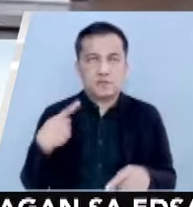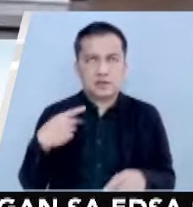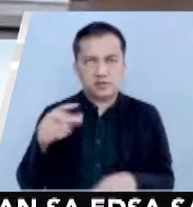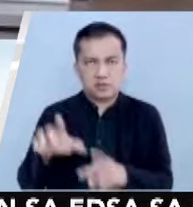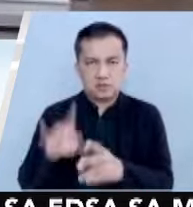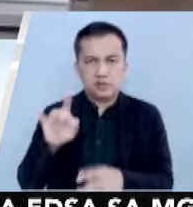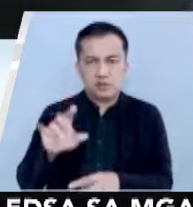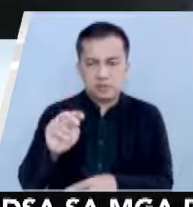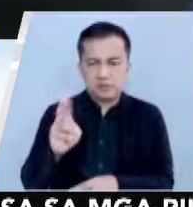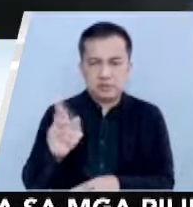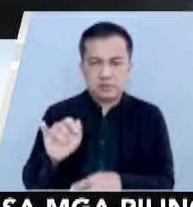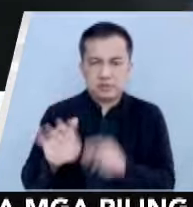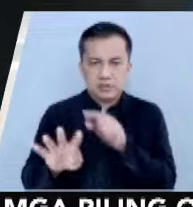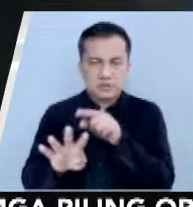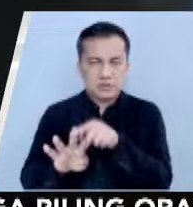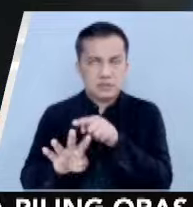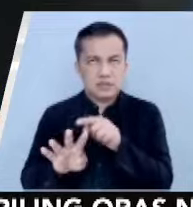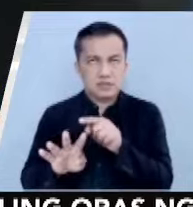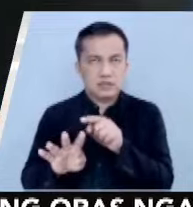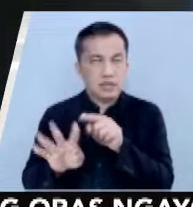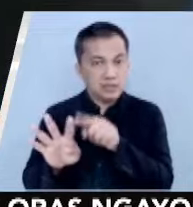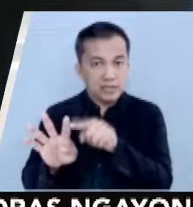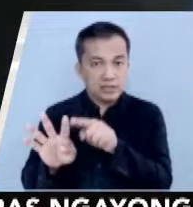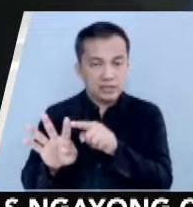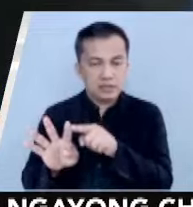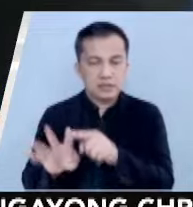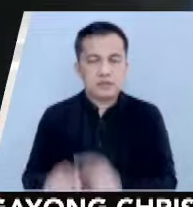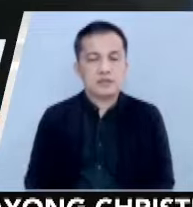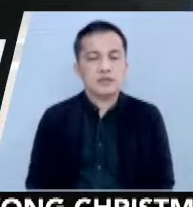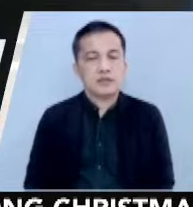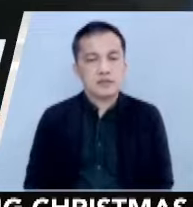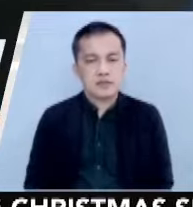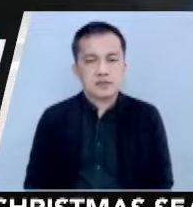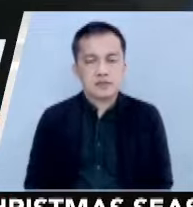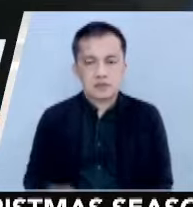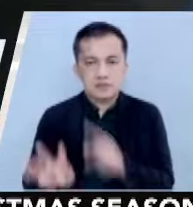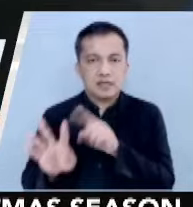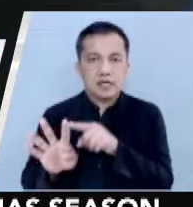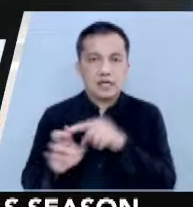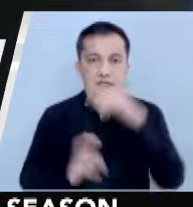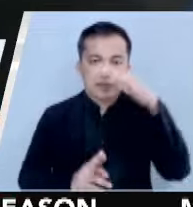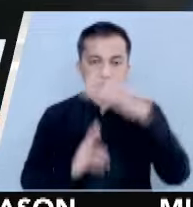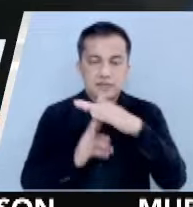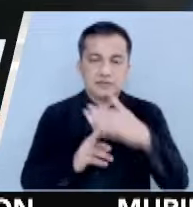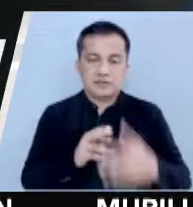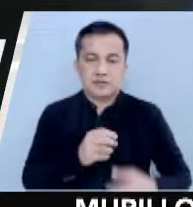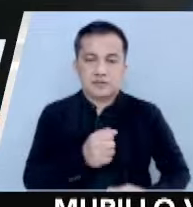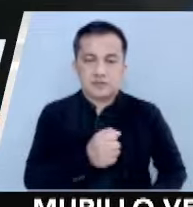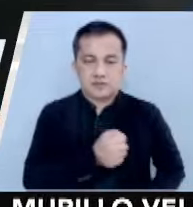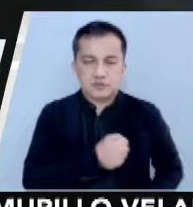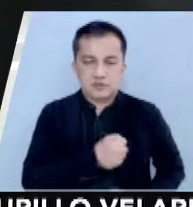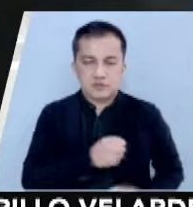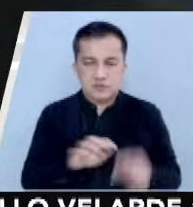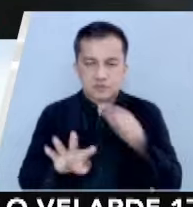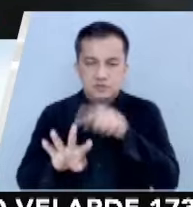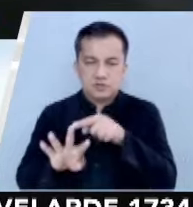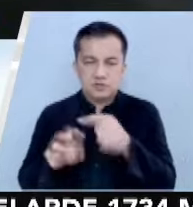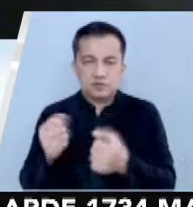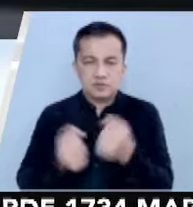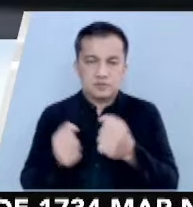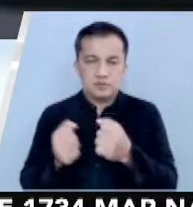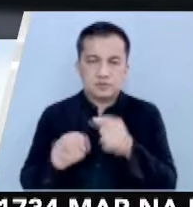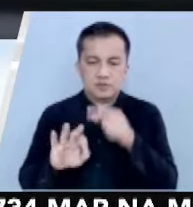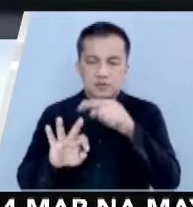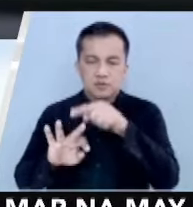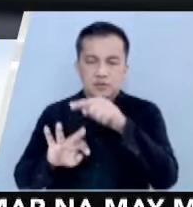huli. Yung isa dyan is a retired soldier. Yung isa naman is yung driver, tapos yung dalawa, yun yung naging middleman.